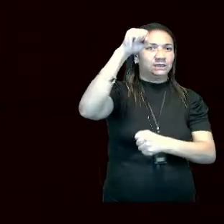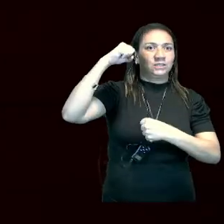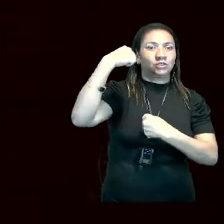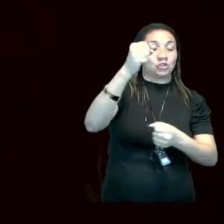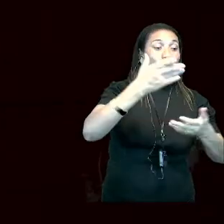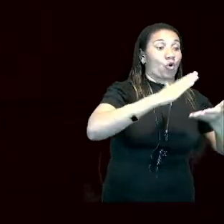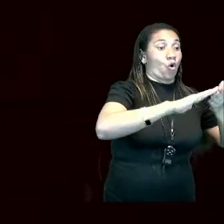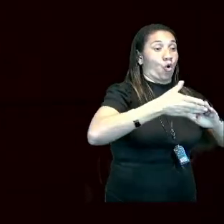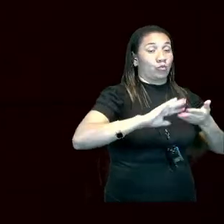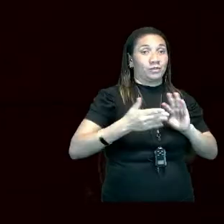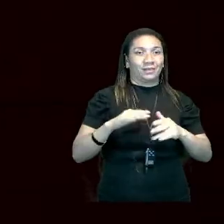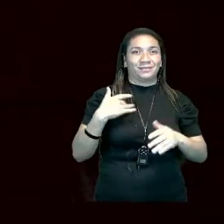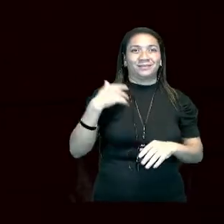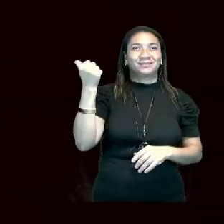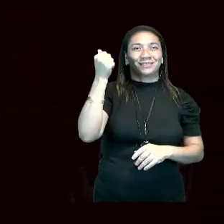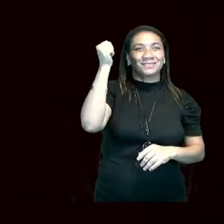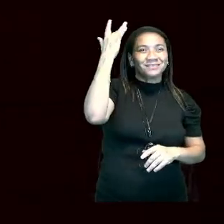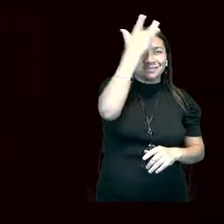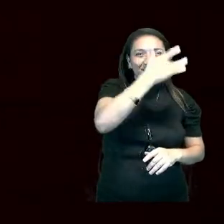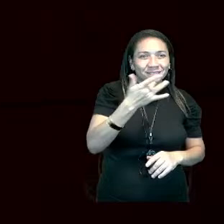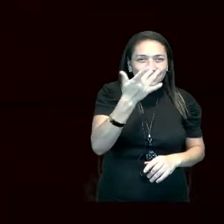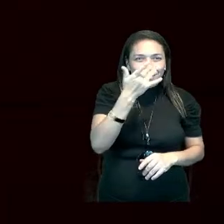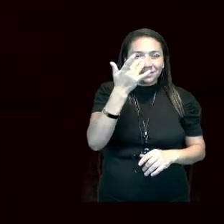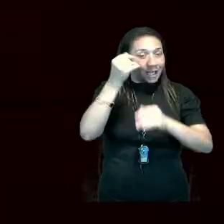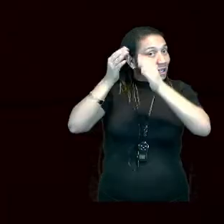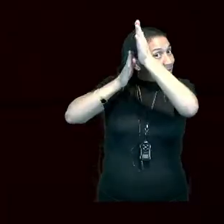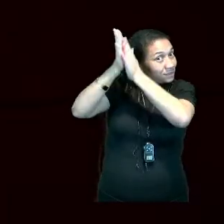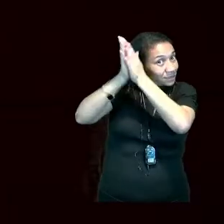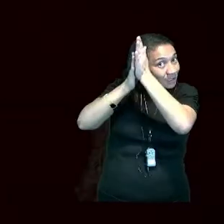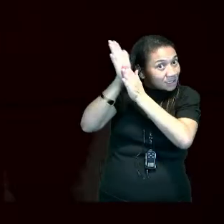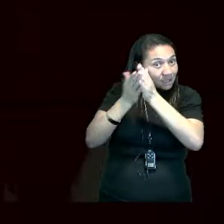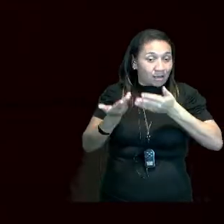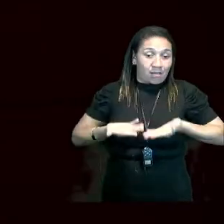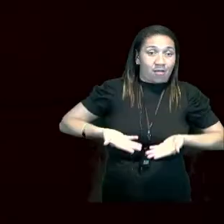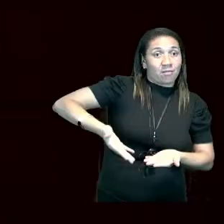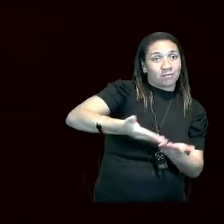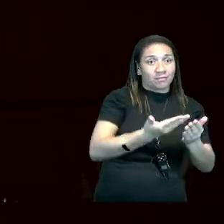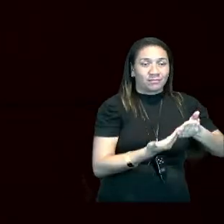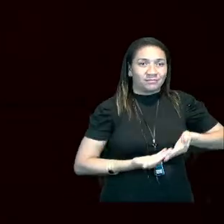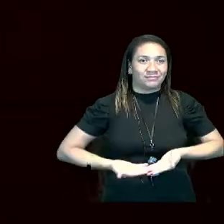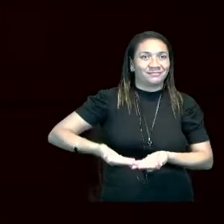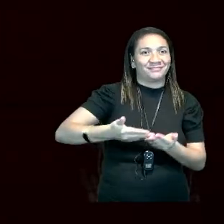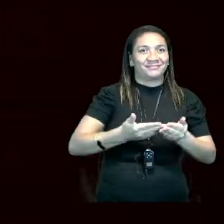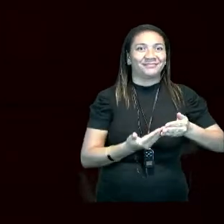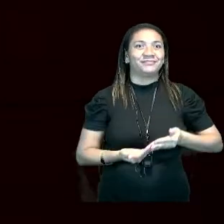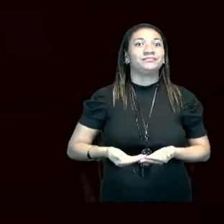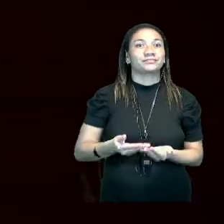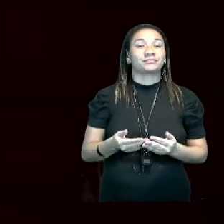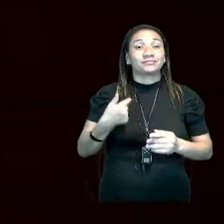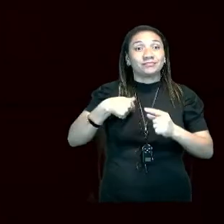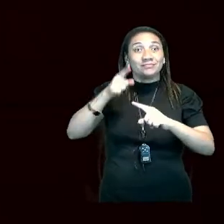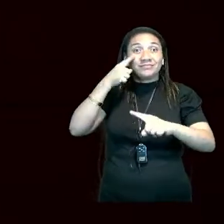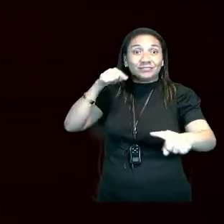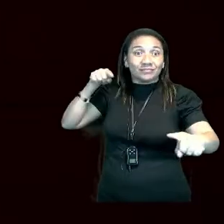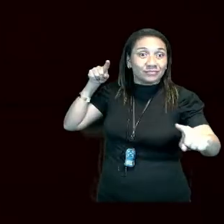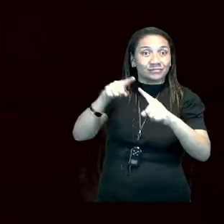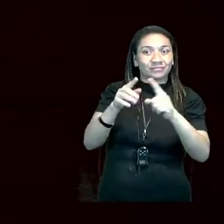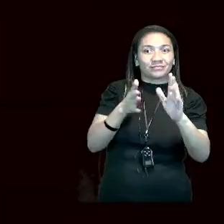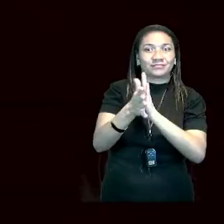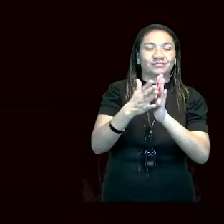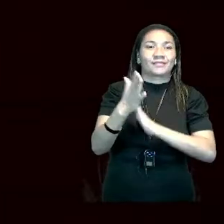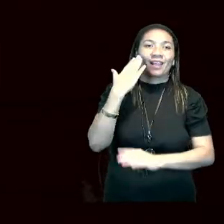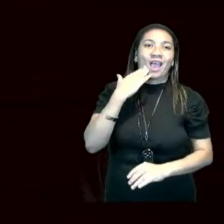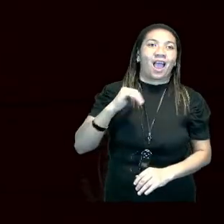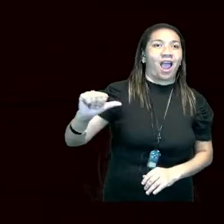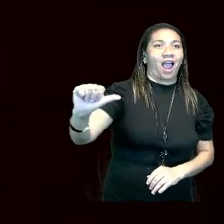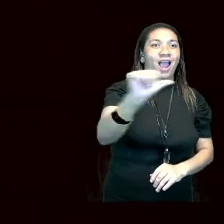of the struggles faced by Black Afro-descendant communities, Raizal, Palenquera, and diasporic communities, as well from